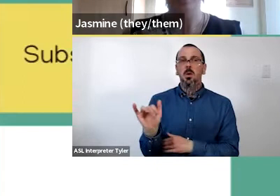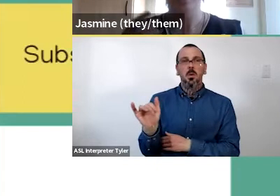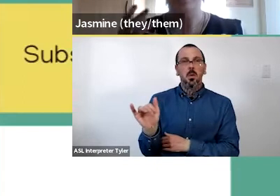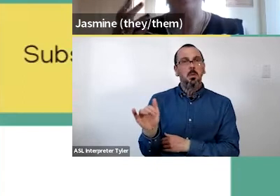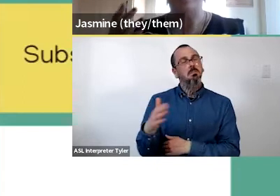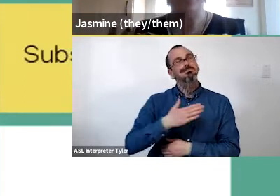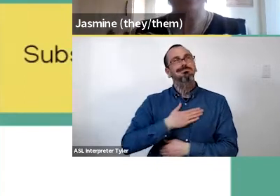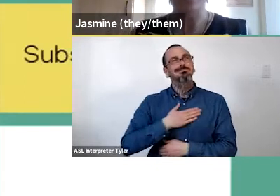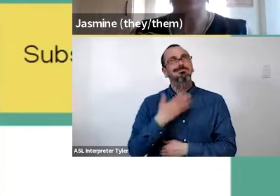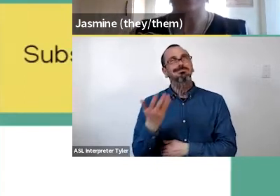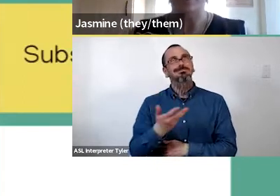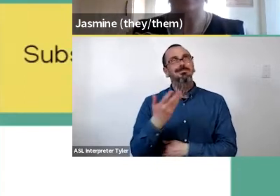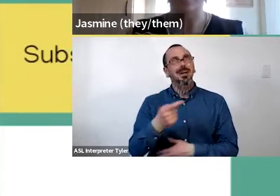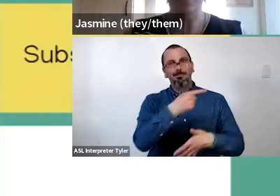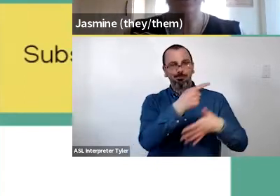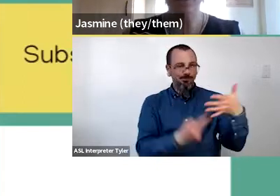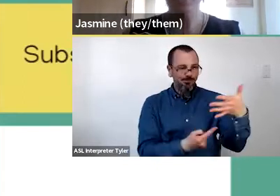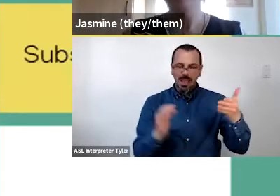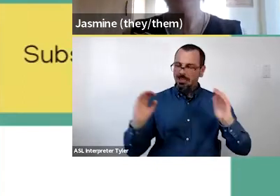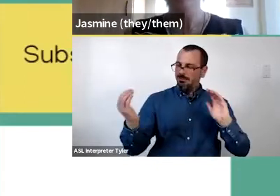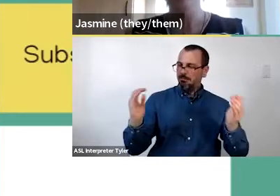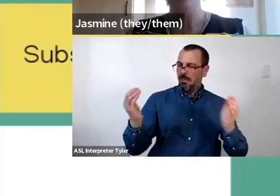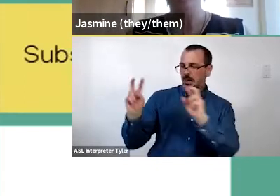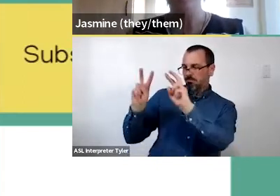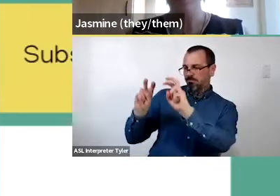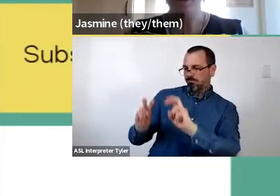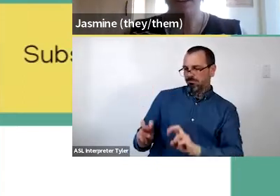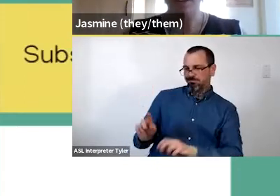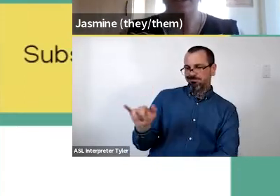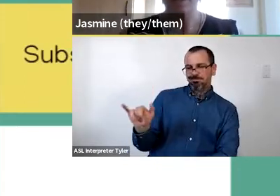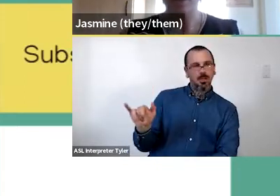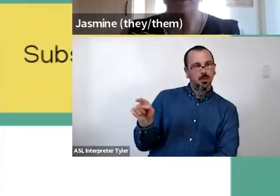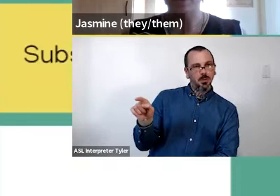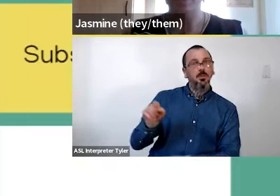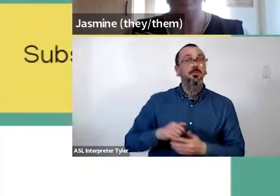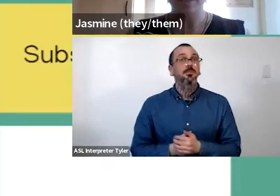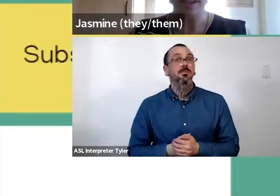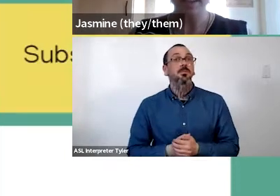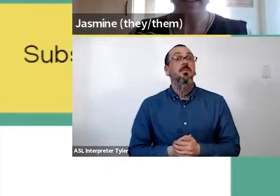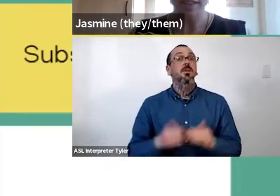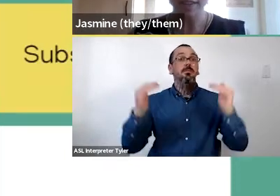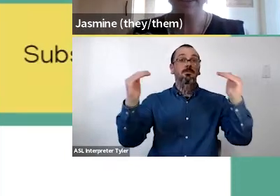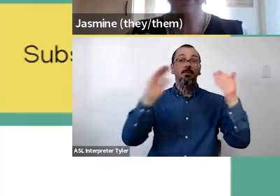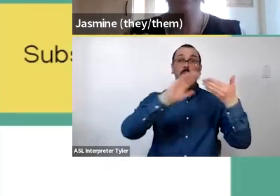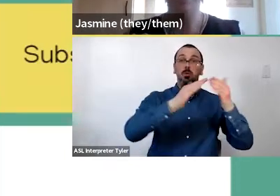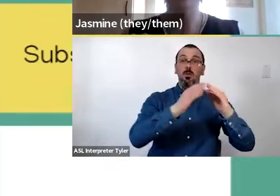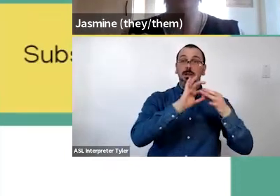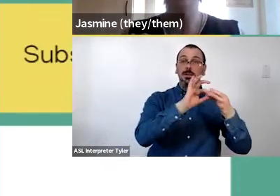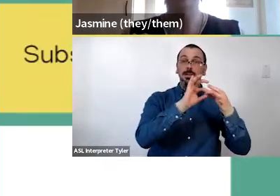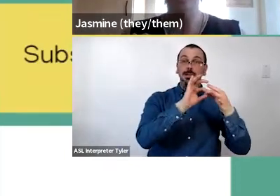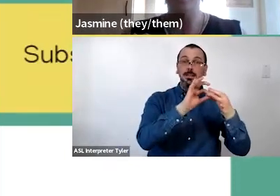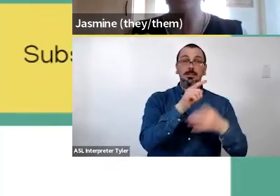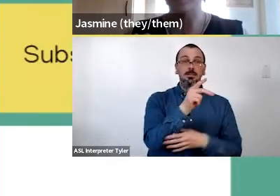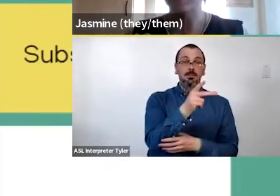my variables were connected individually. So community connectedness was significantly